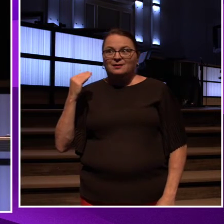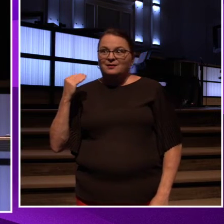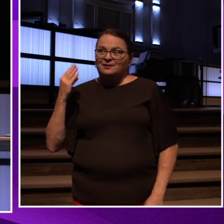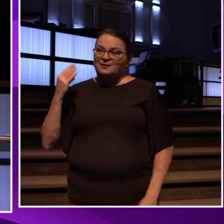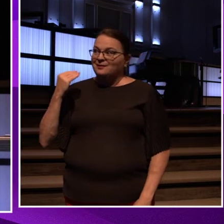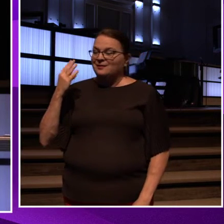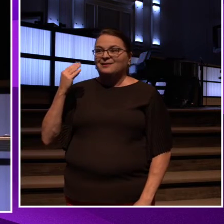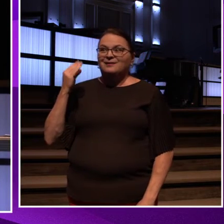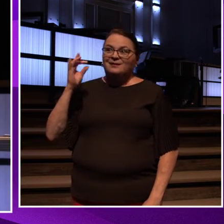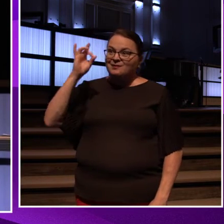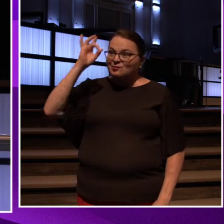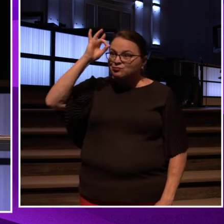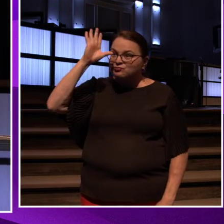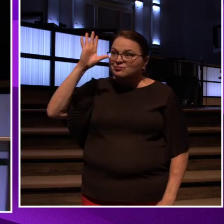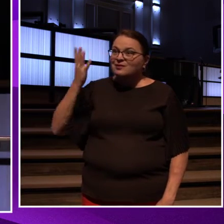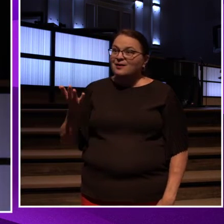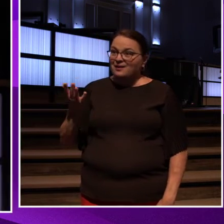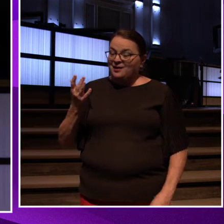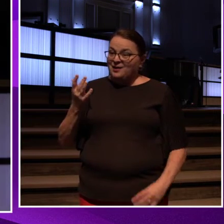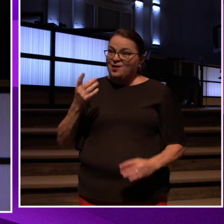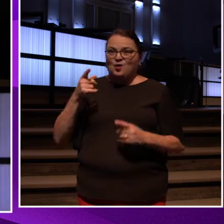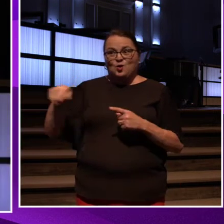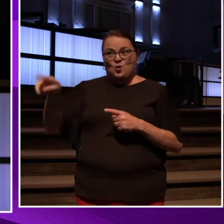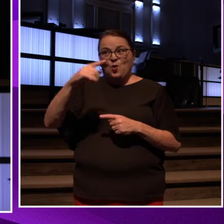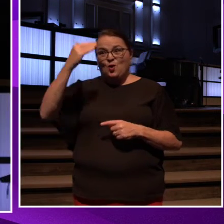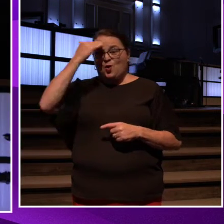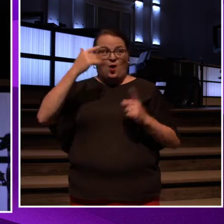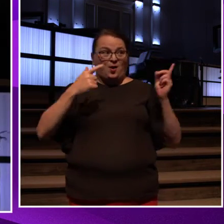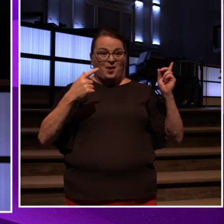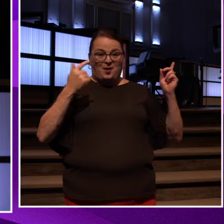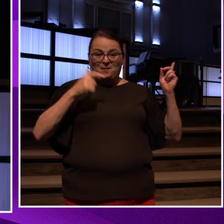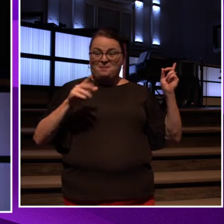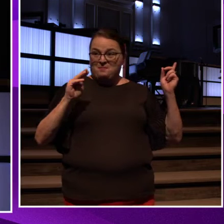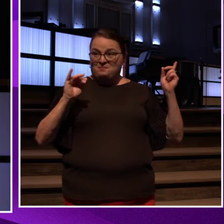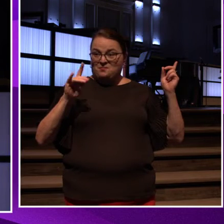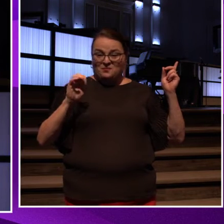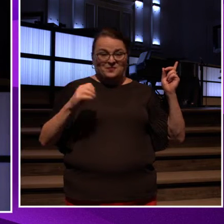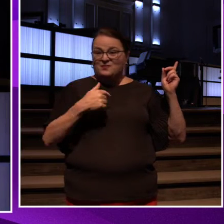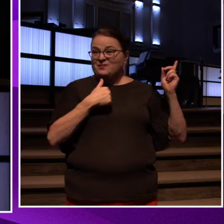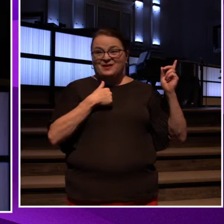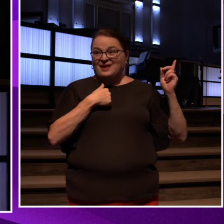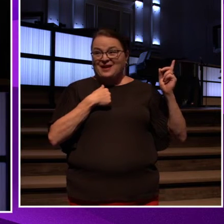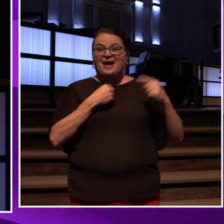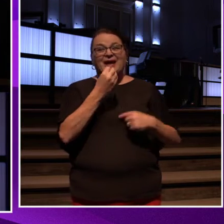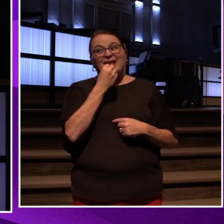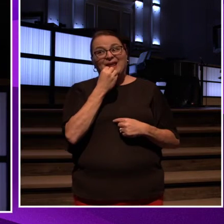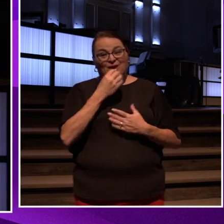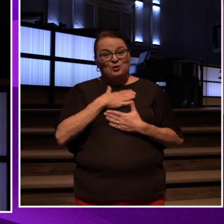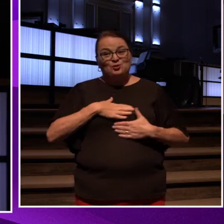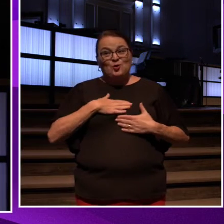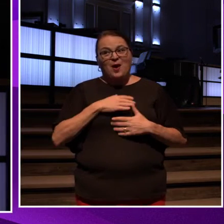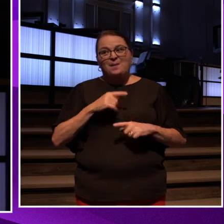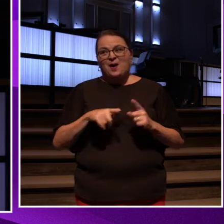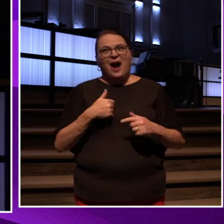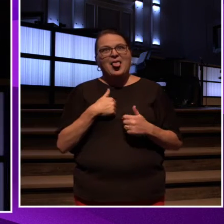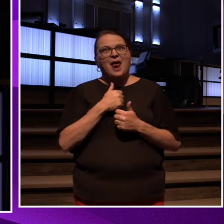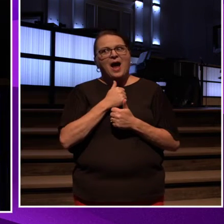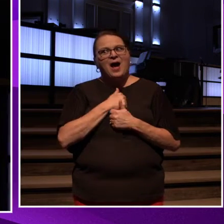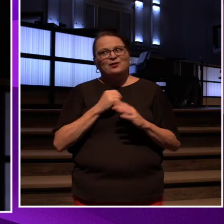Okay? Because of those who know me, if there's one thing I'd rather do than eat, and I know it don't look like it, is